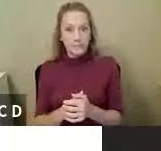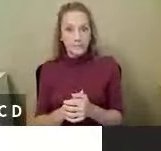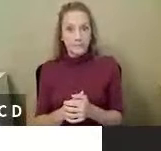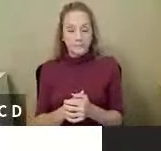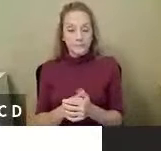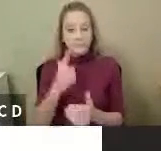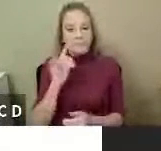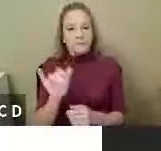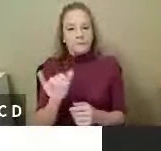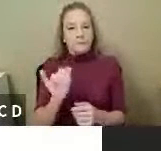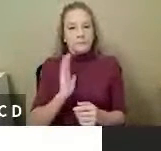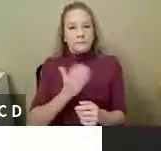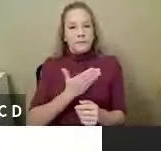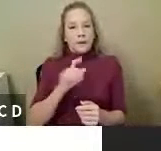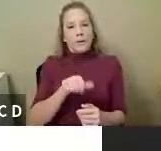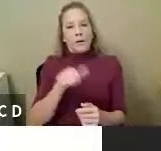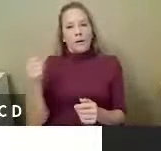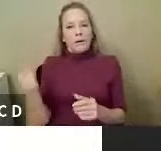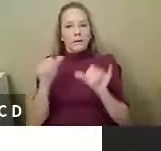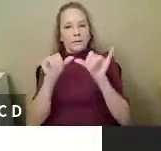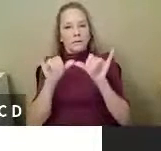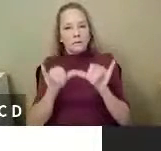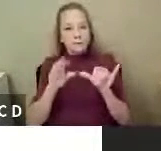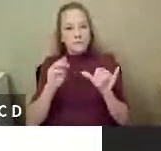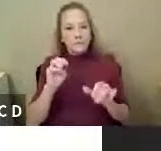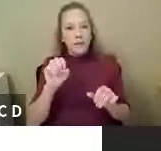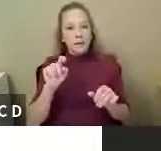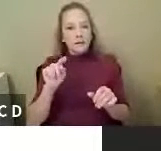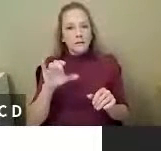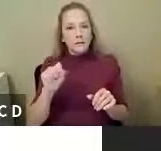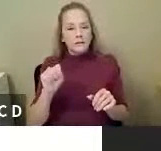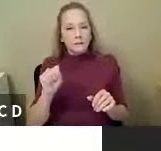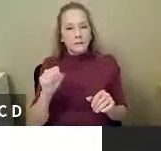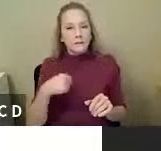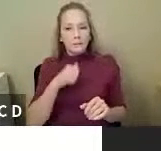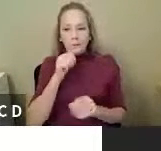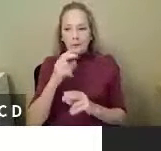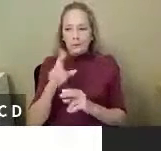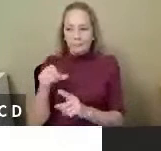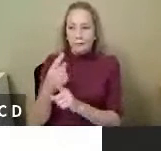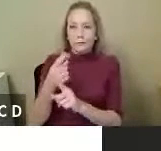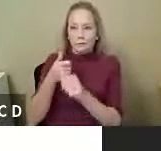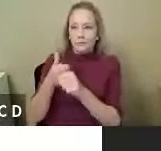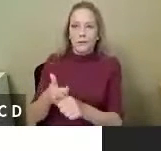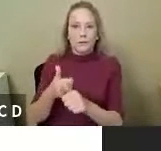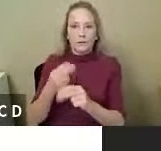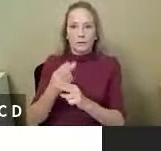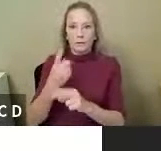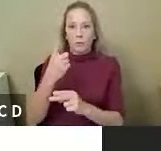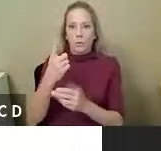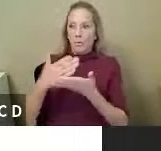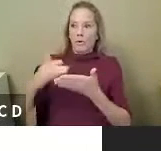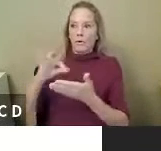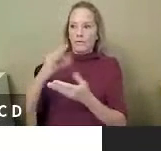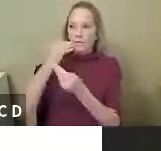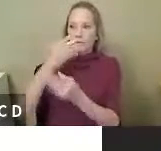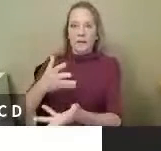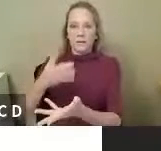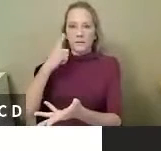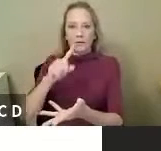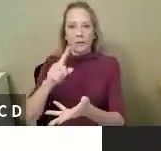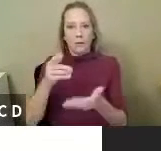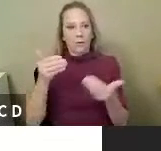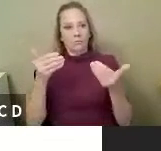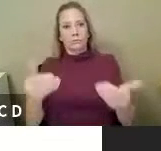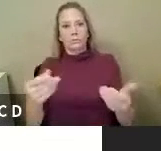It's kind of like our other metrics. We're really not using one piece of information to provide guidance and